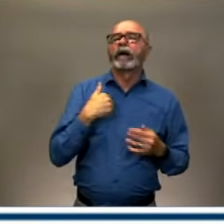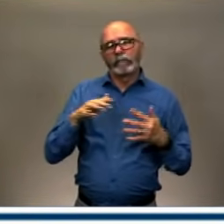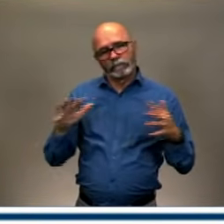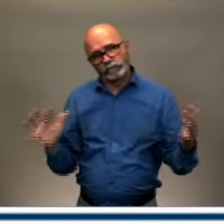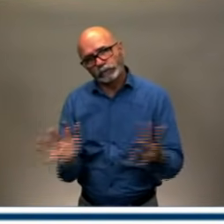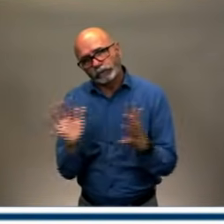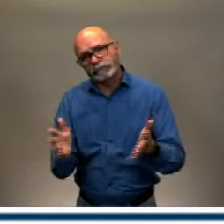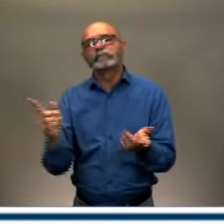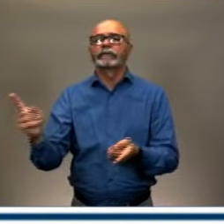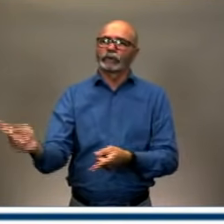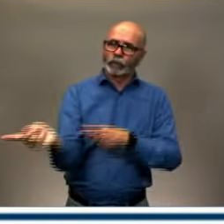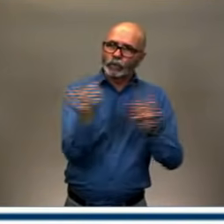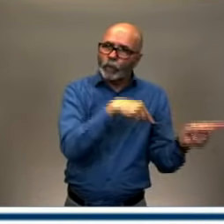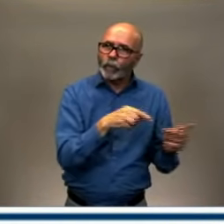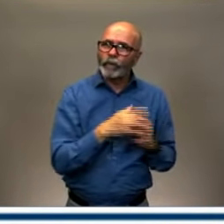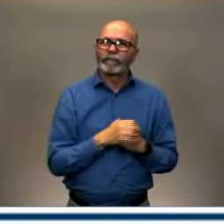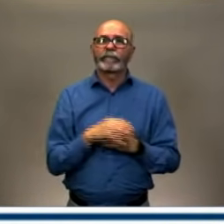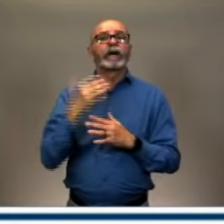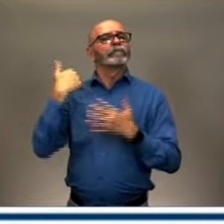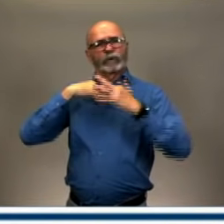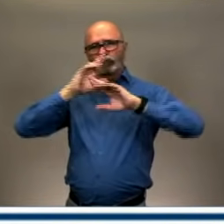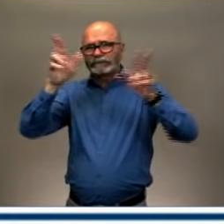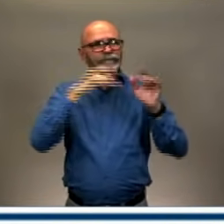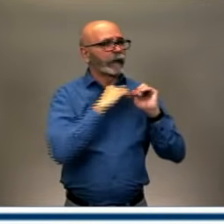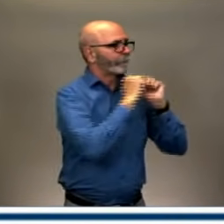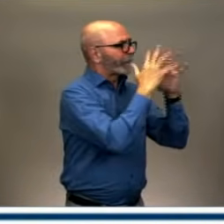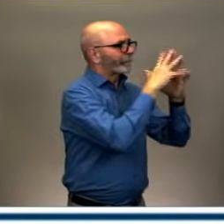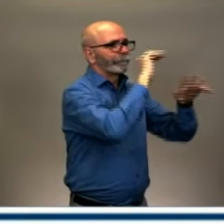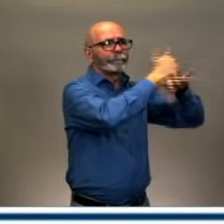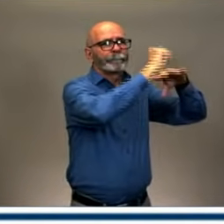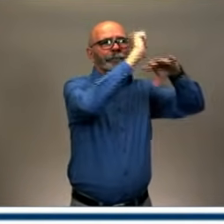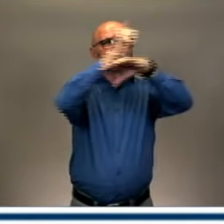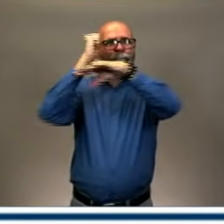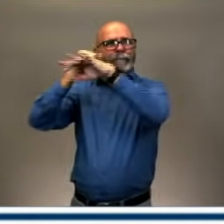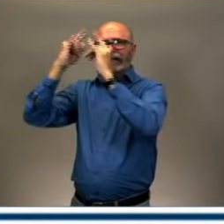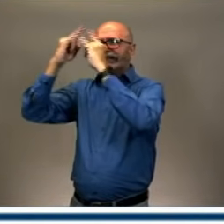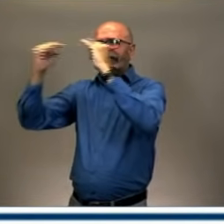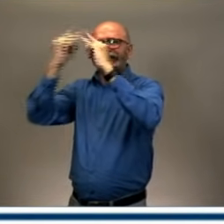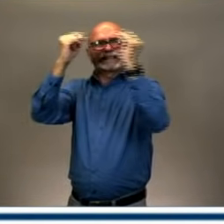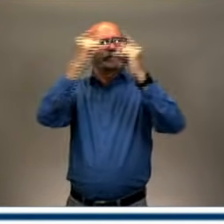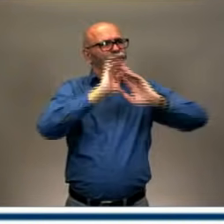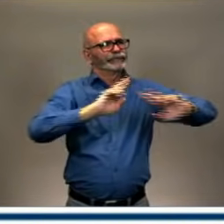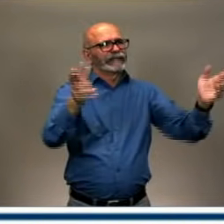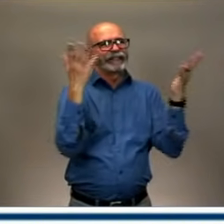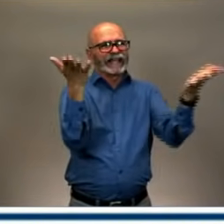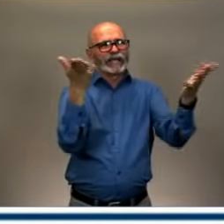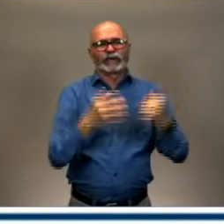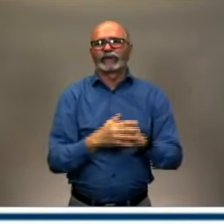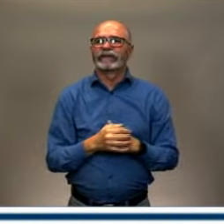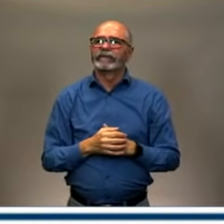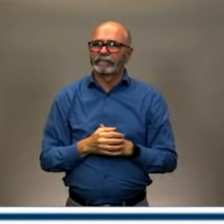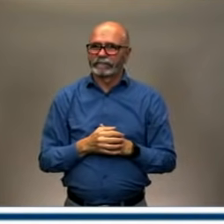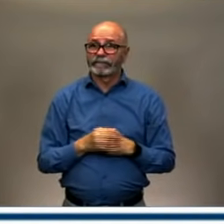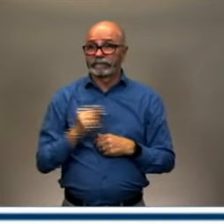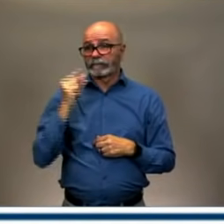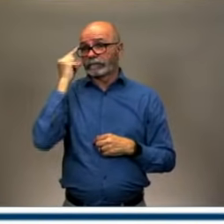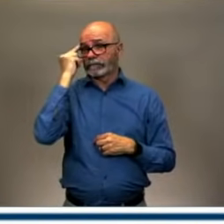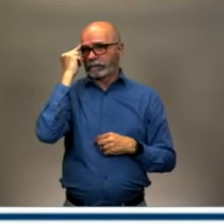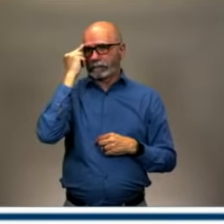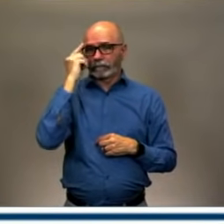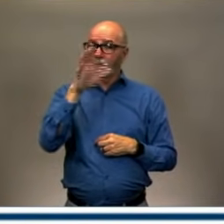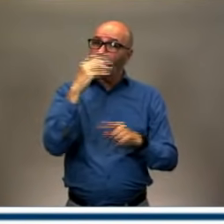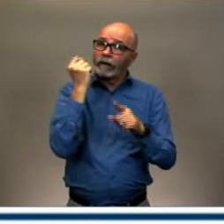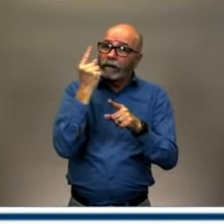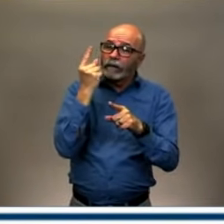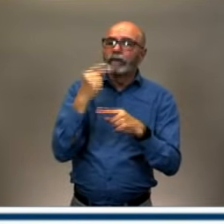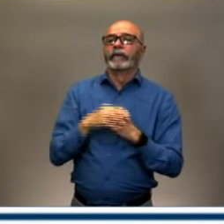having the pop-up clinics that will be occurring in communities across the province as well. We are also targeting asymptomatic testing